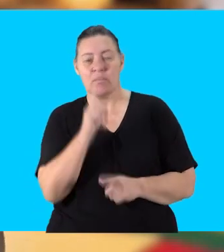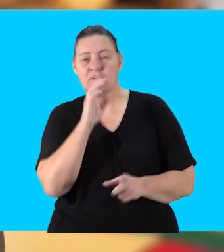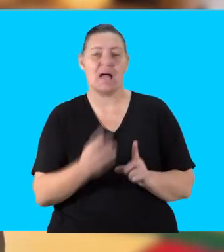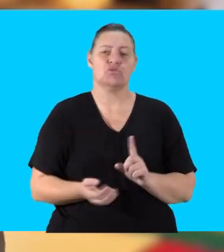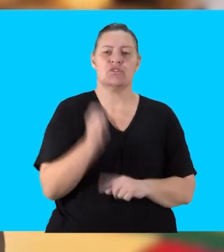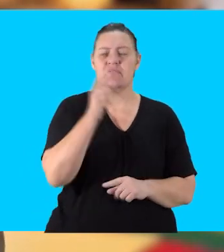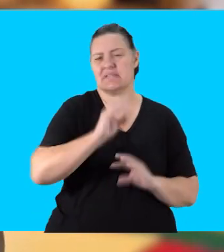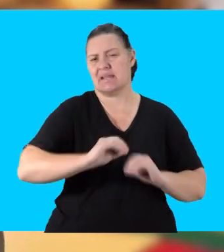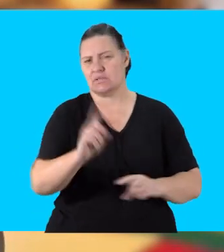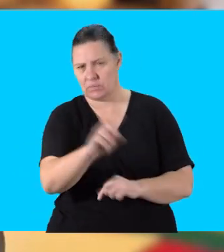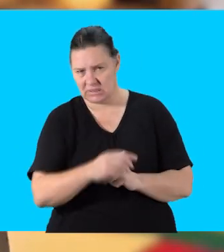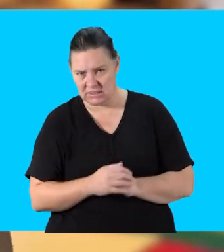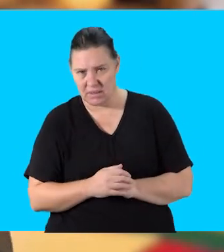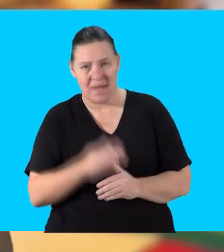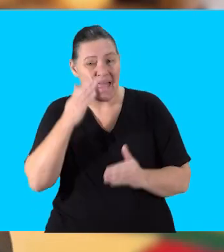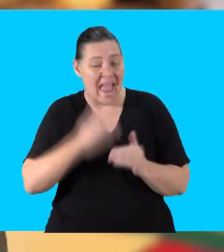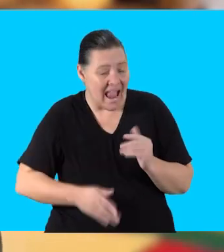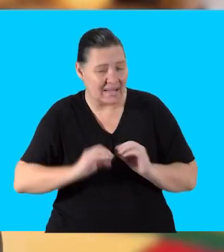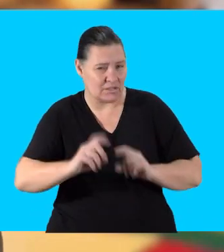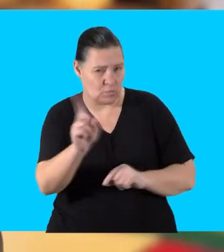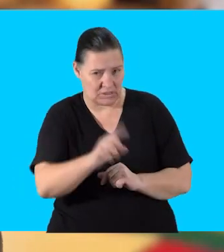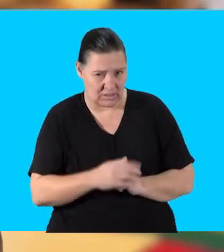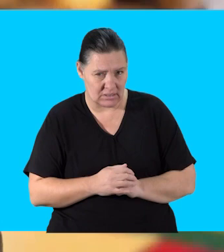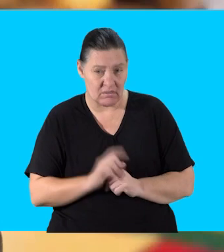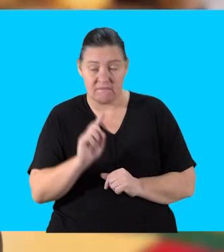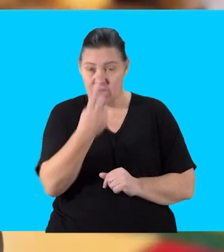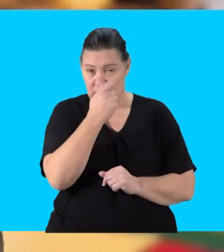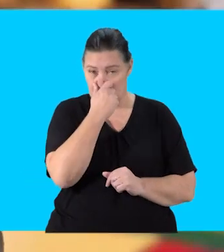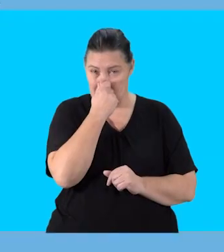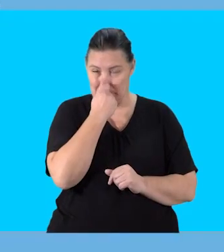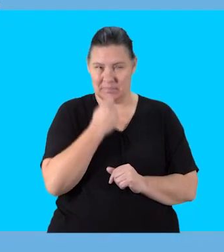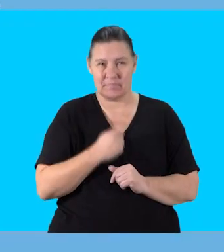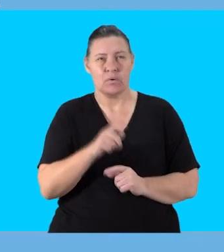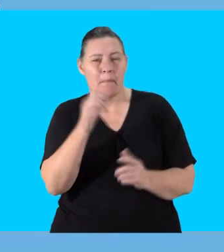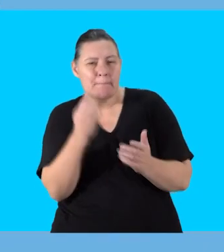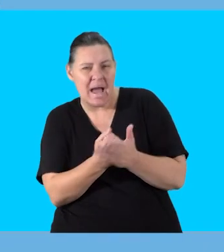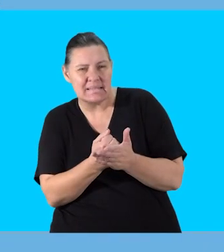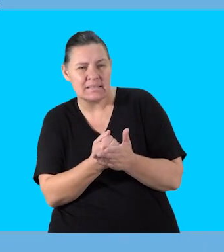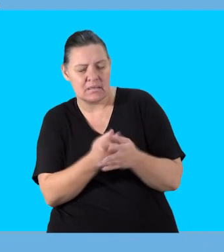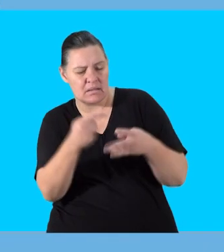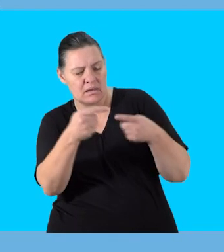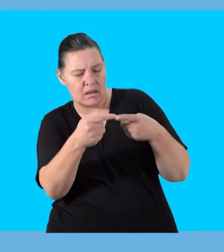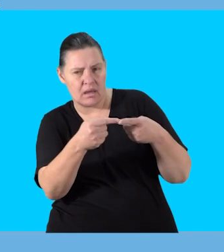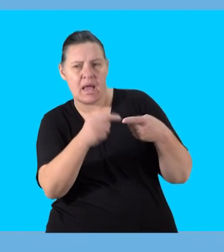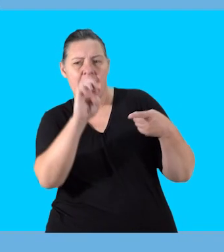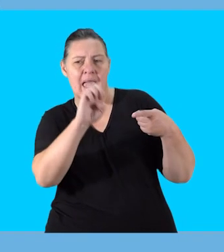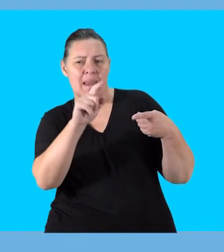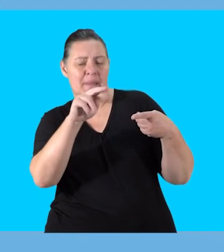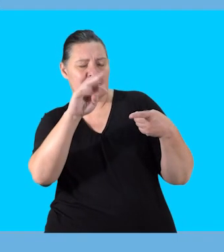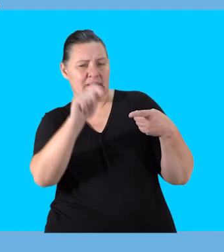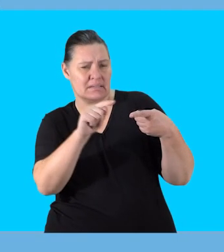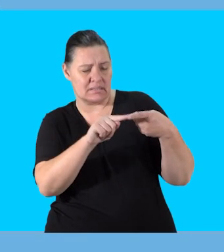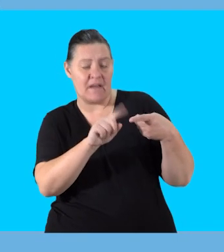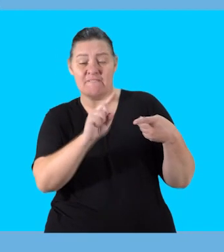what we need to achieve for this lesson, what we need to achieve by the end of this lesson. So firstly, we need to be able to define an element and